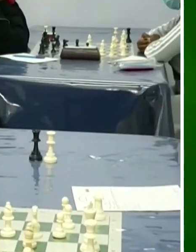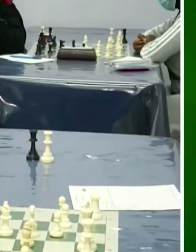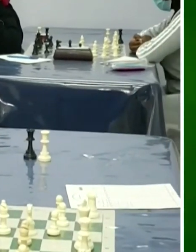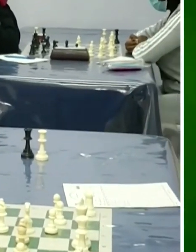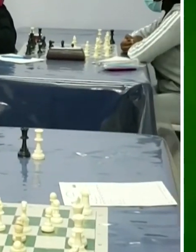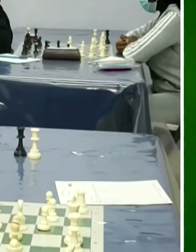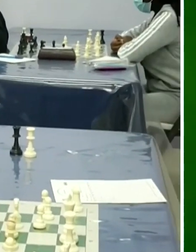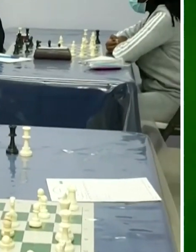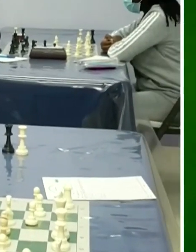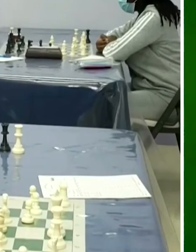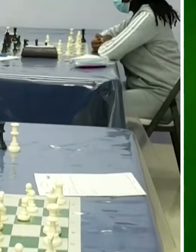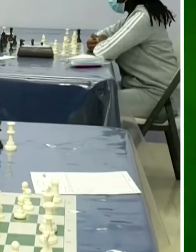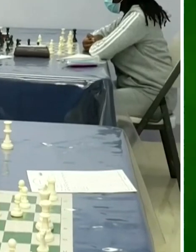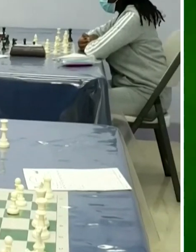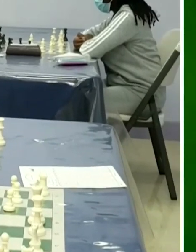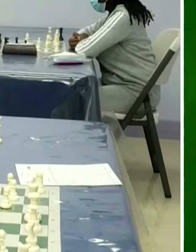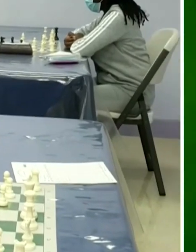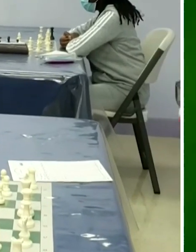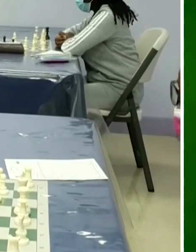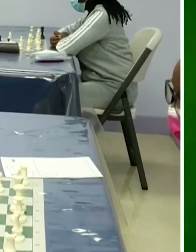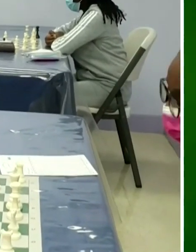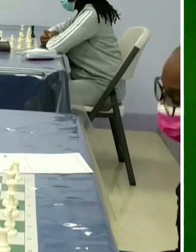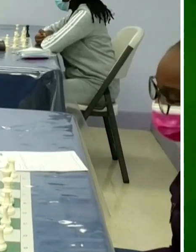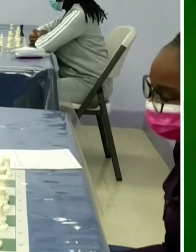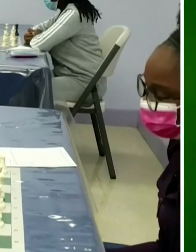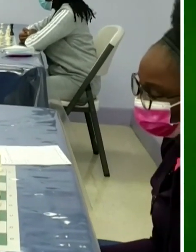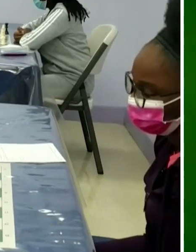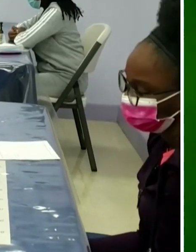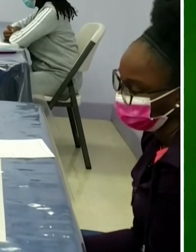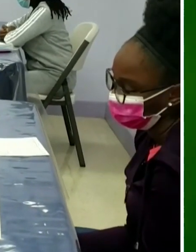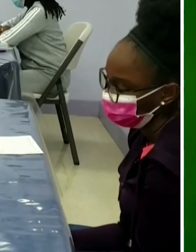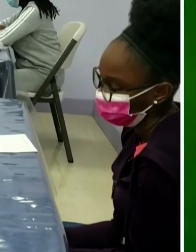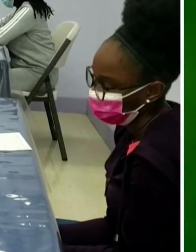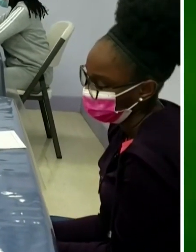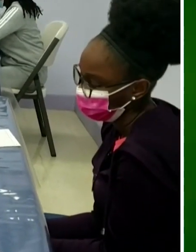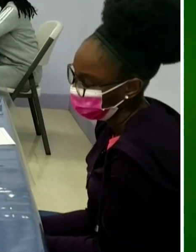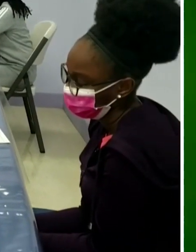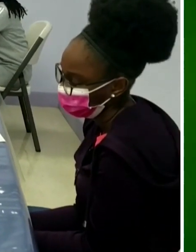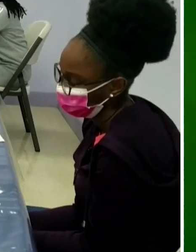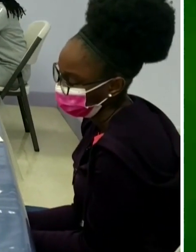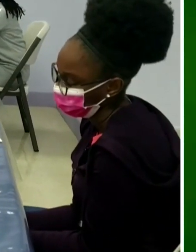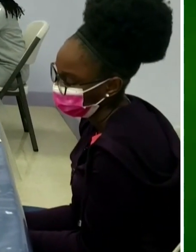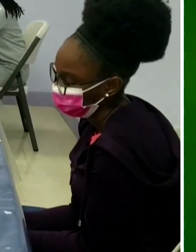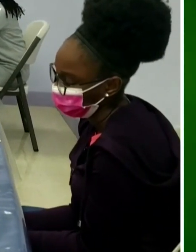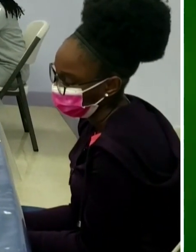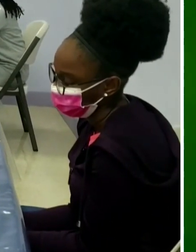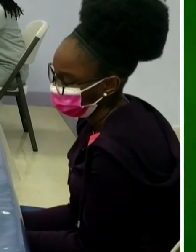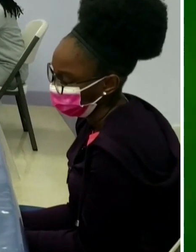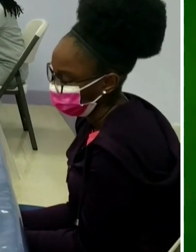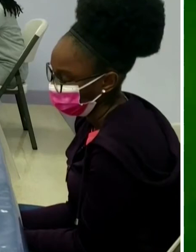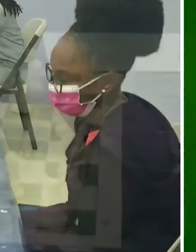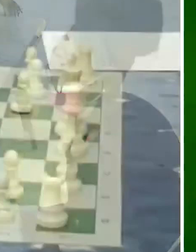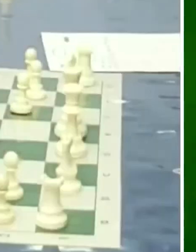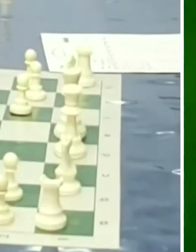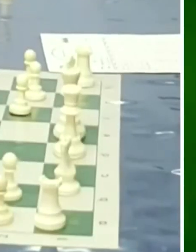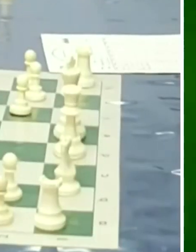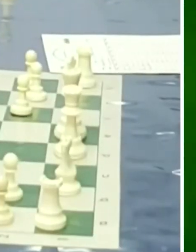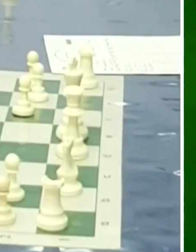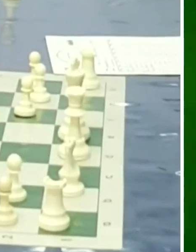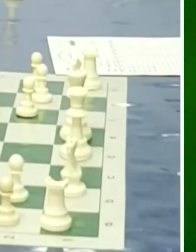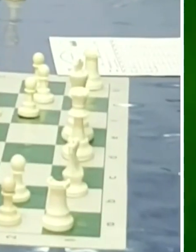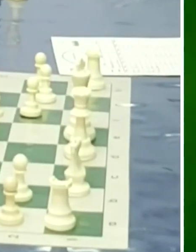than both Parsons and Edwards, who were part of Barbados' team at the 44th FIDE Olympiad in Chennai, India, back in